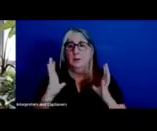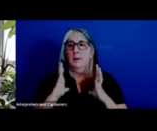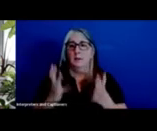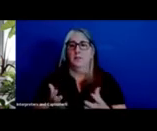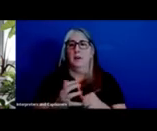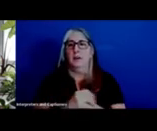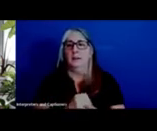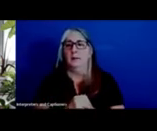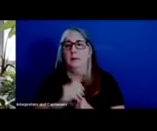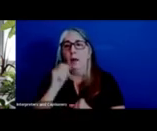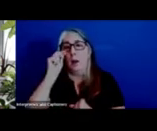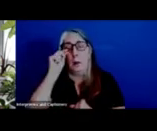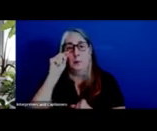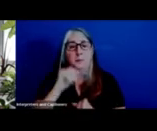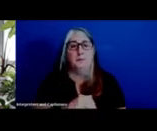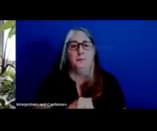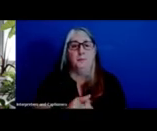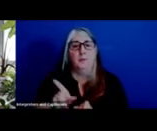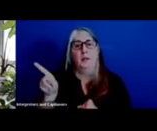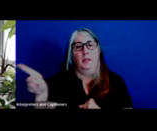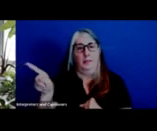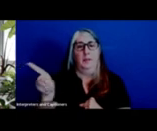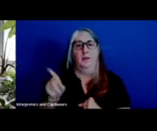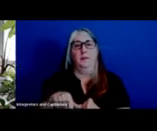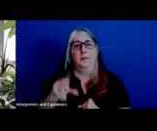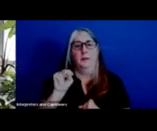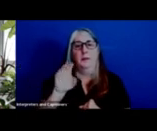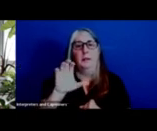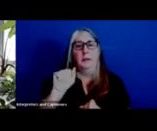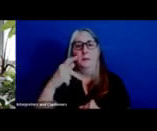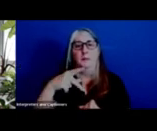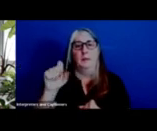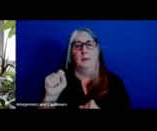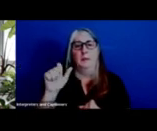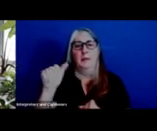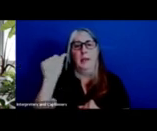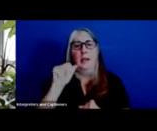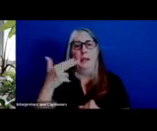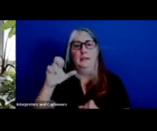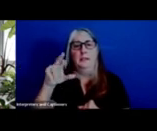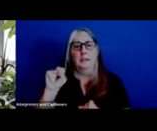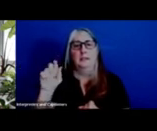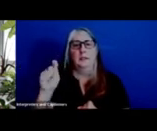ncaps@hsri.org. Just remember that during the webinar, we will be looking at chat, but not at the email address.